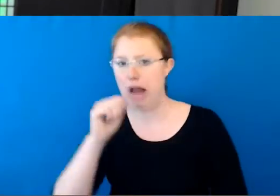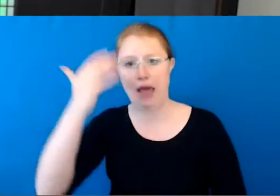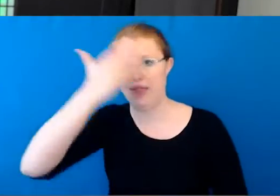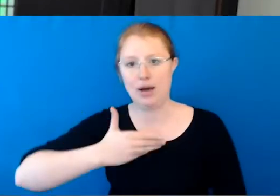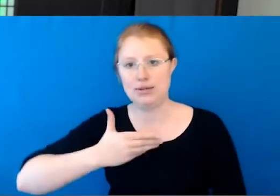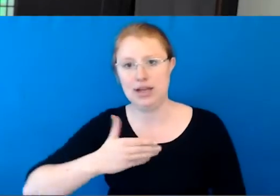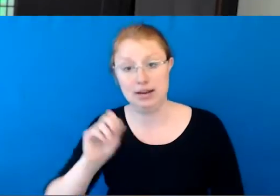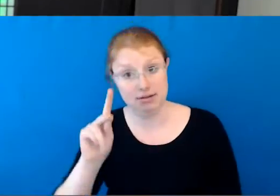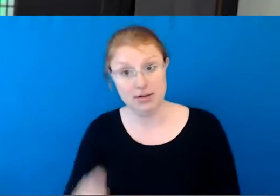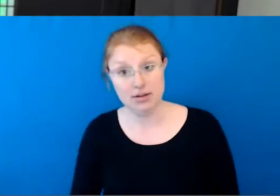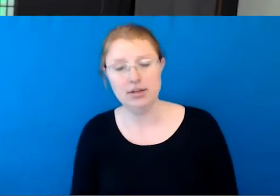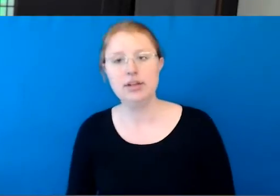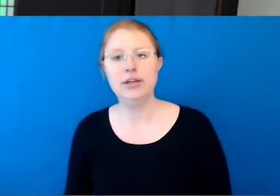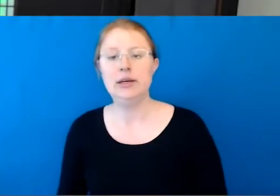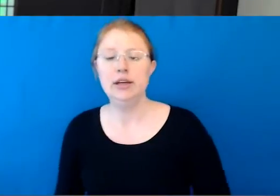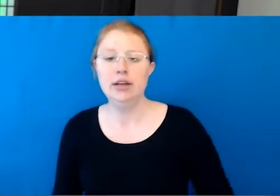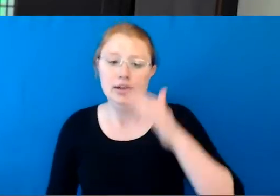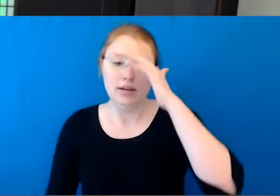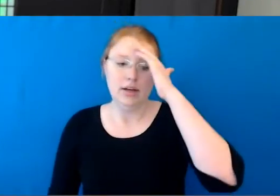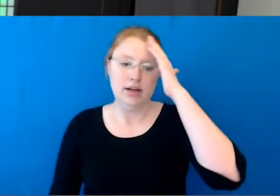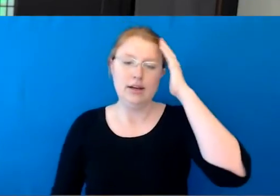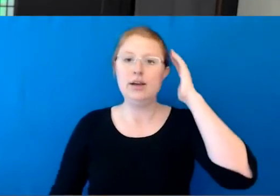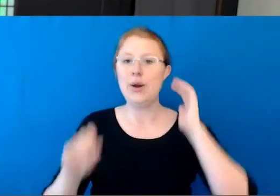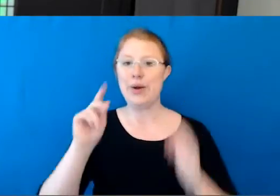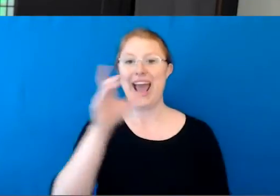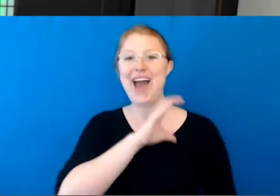A virtuous woman. What does virtue mean?